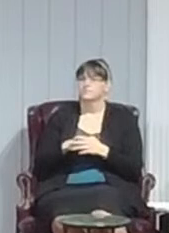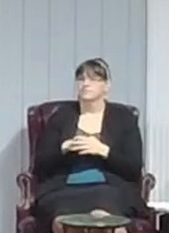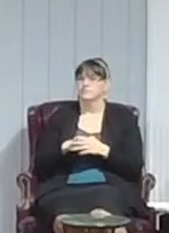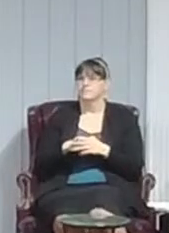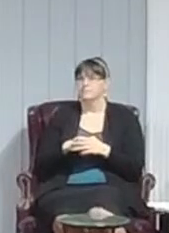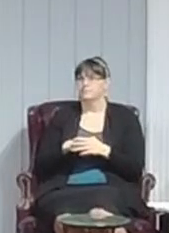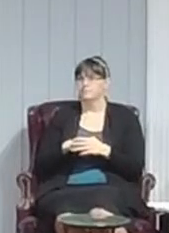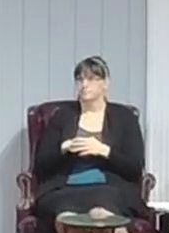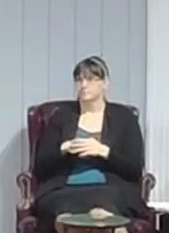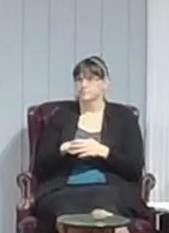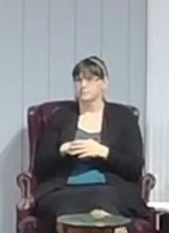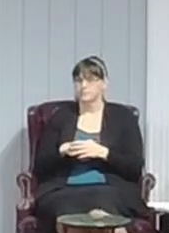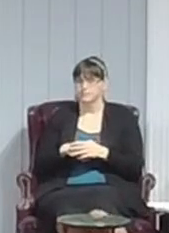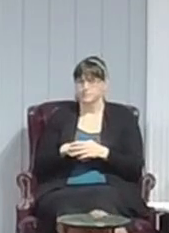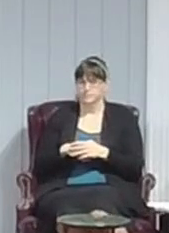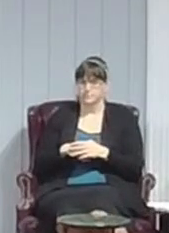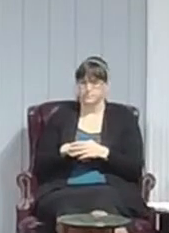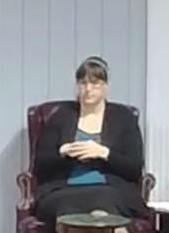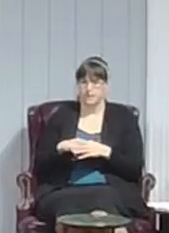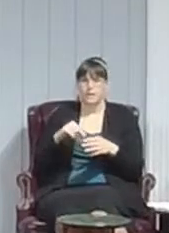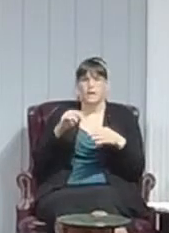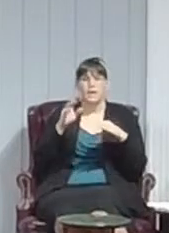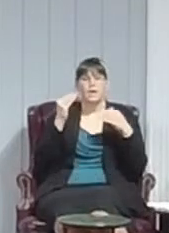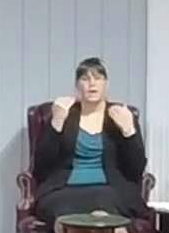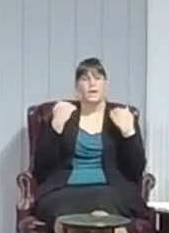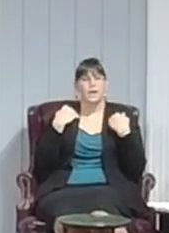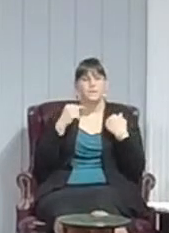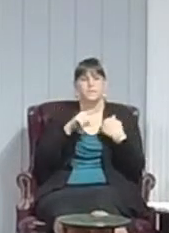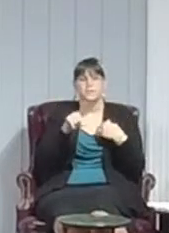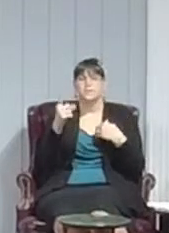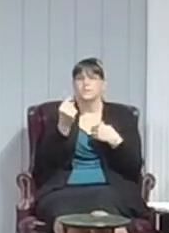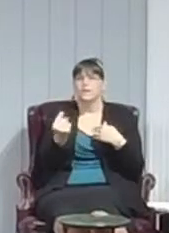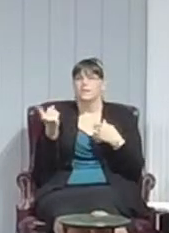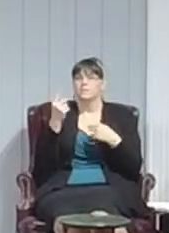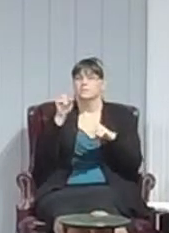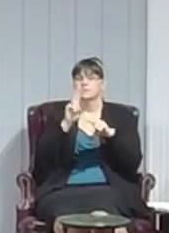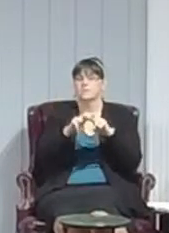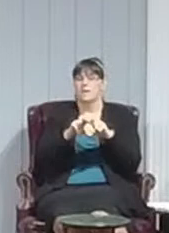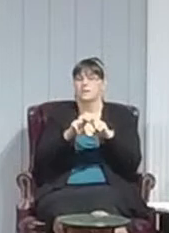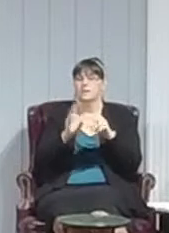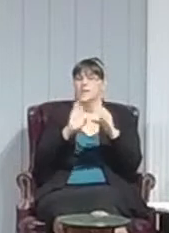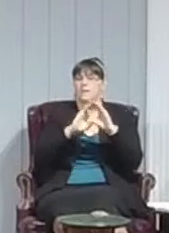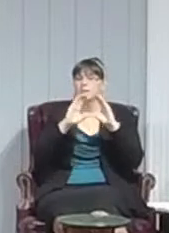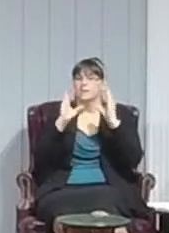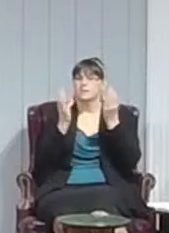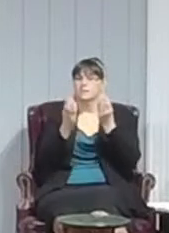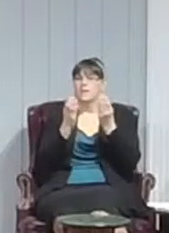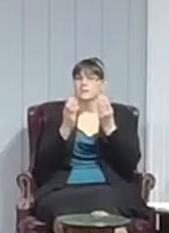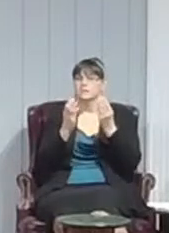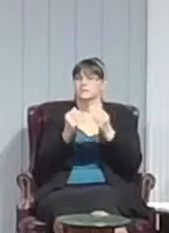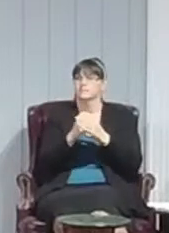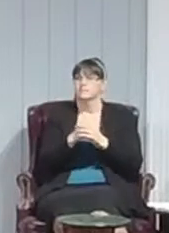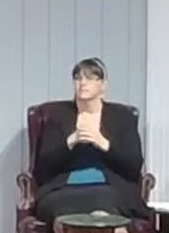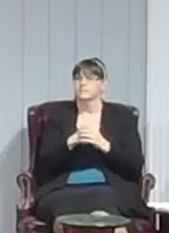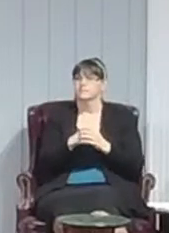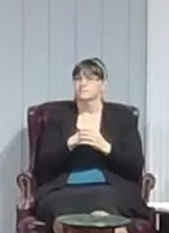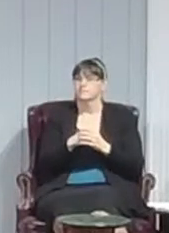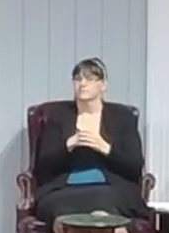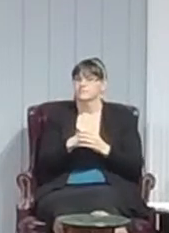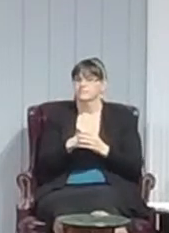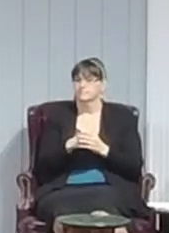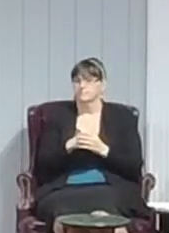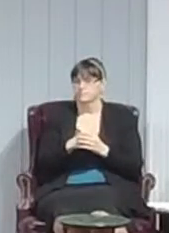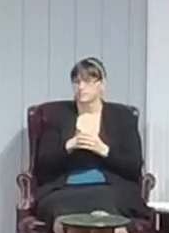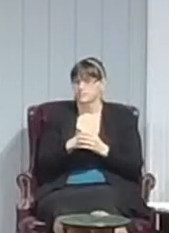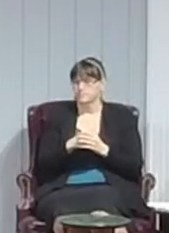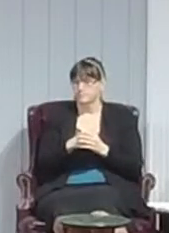sat in a class, maybe? I can think of a lot of scenarios where this